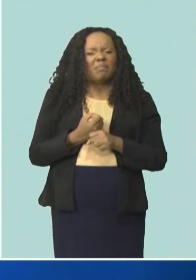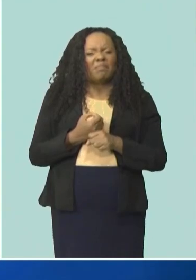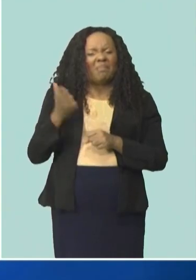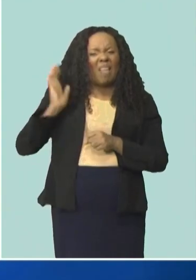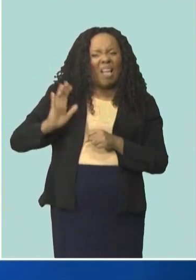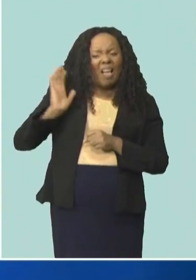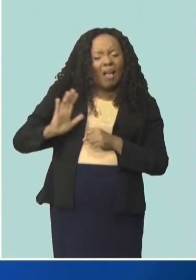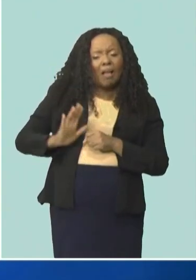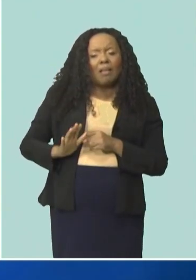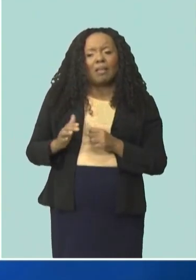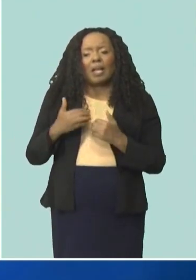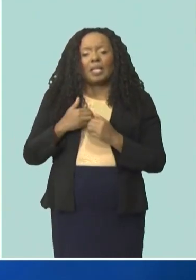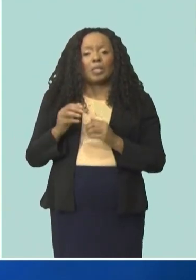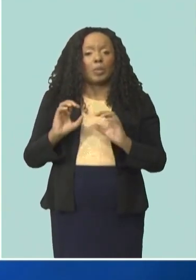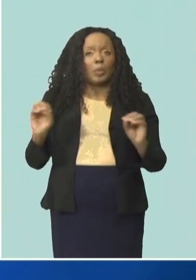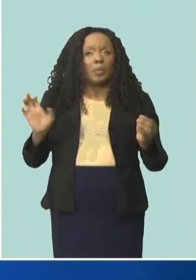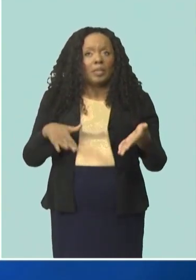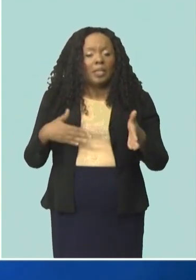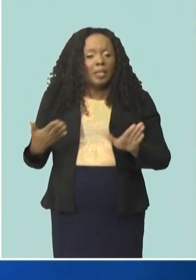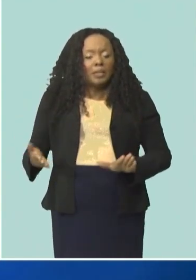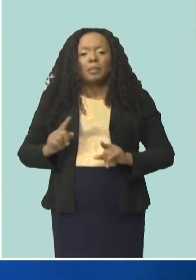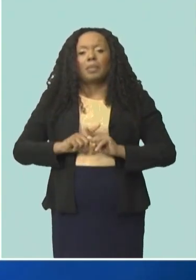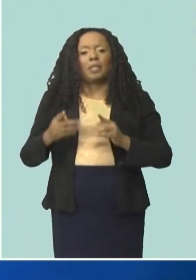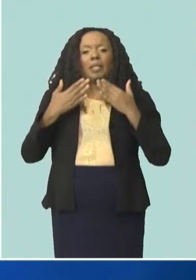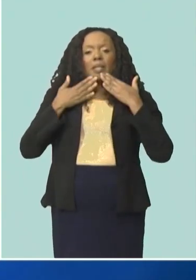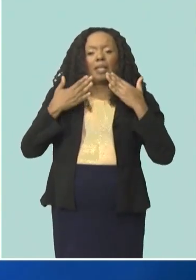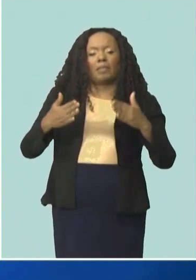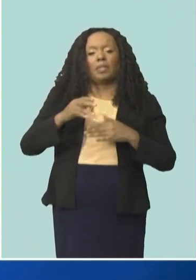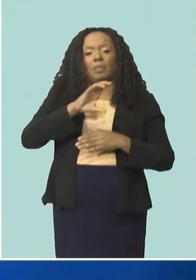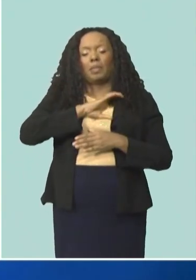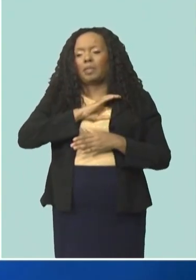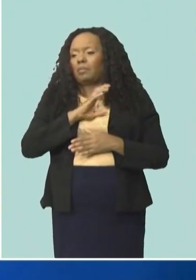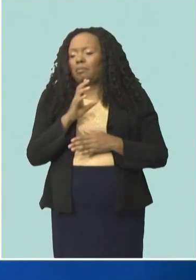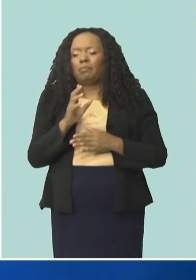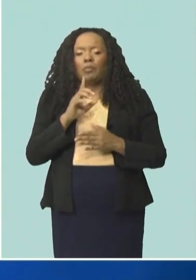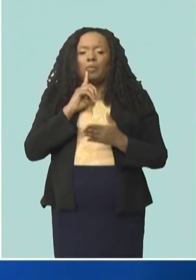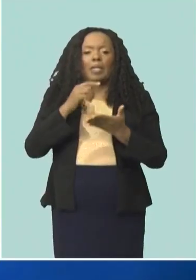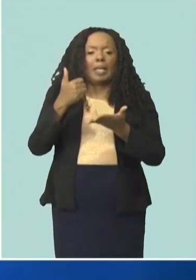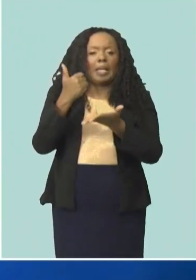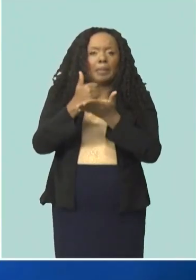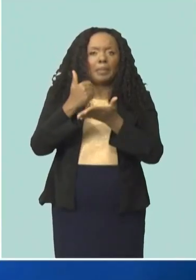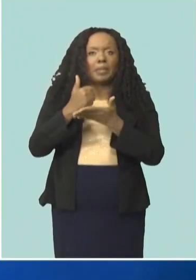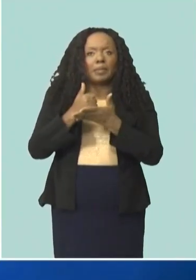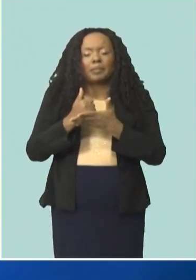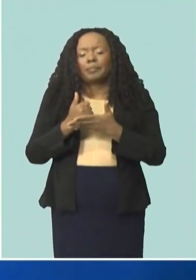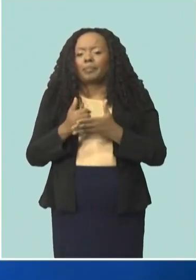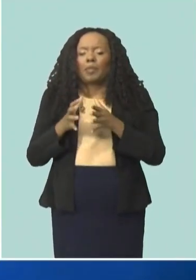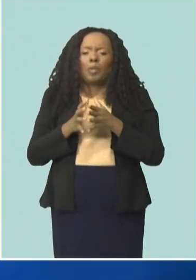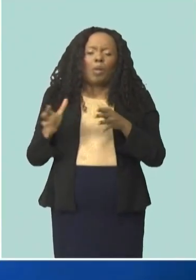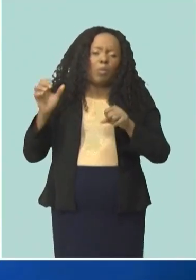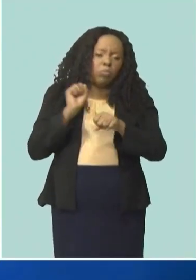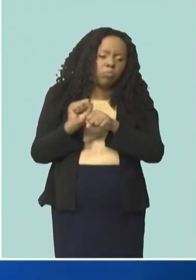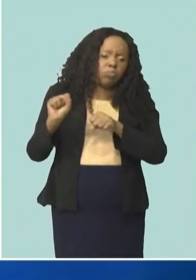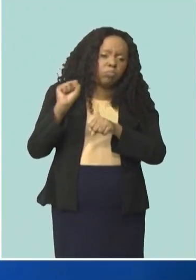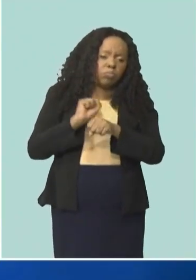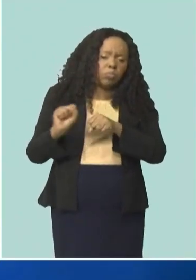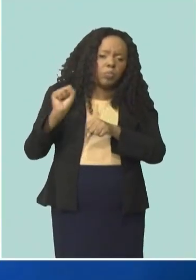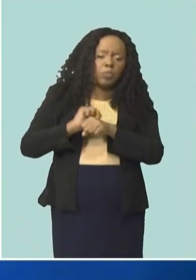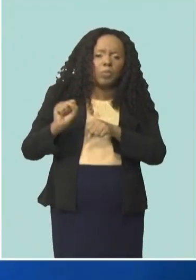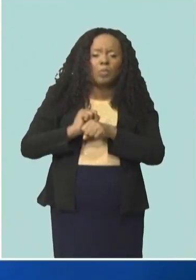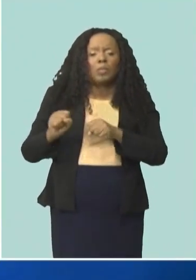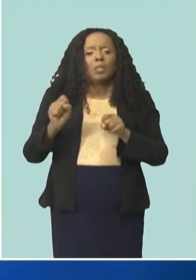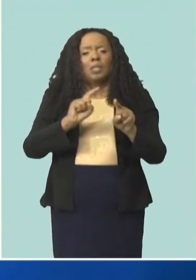service, we got the statistics from them, so we are really pleased that after all the